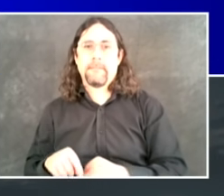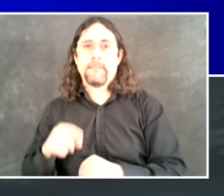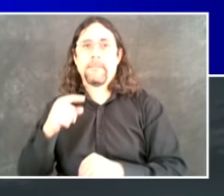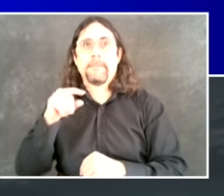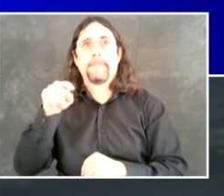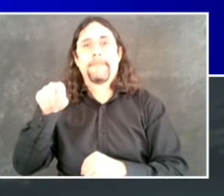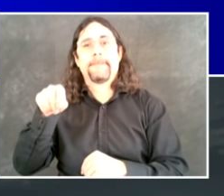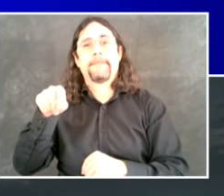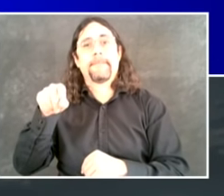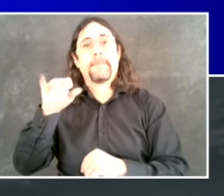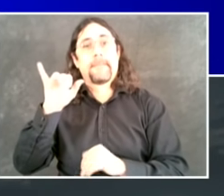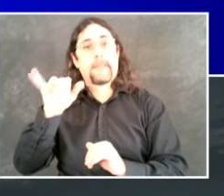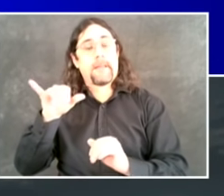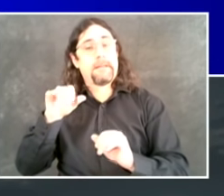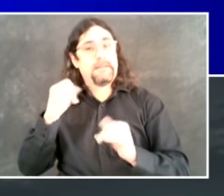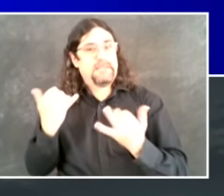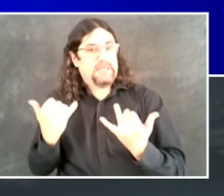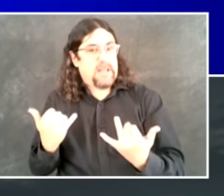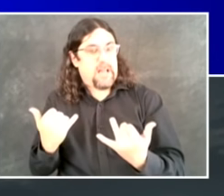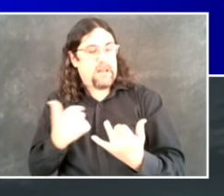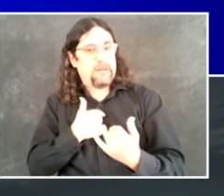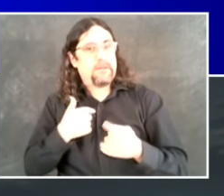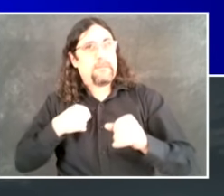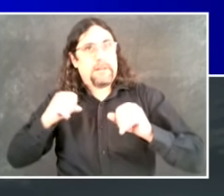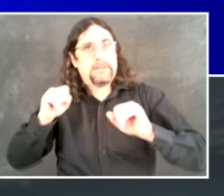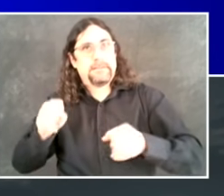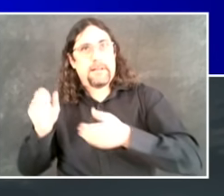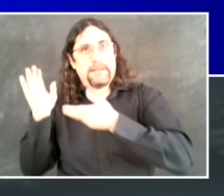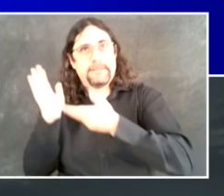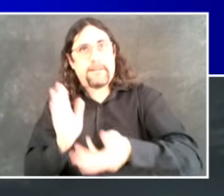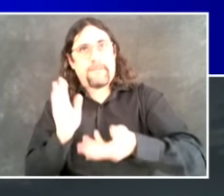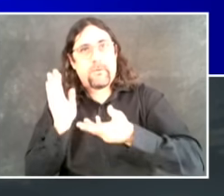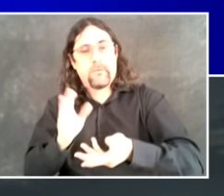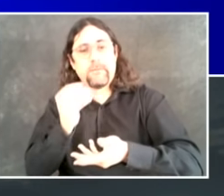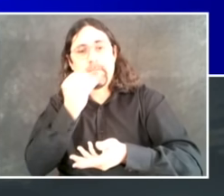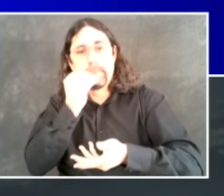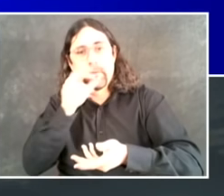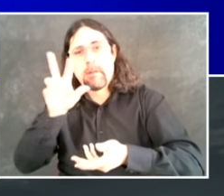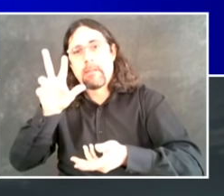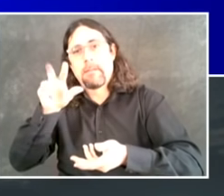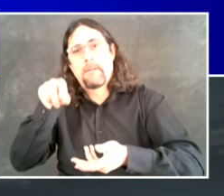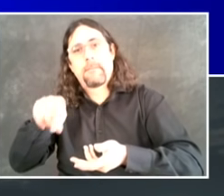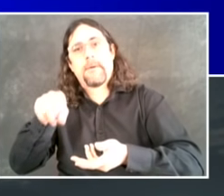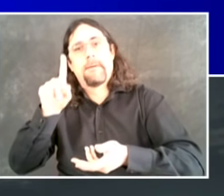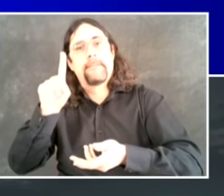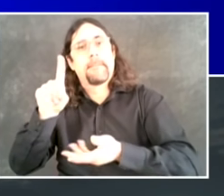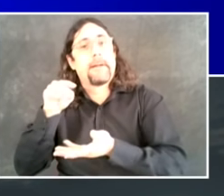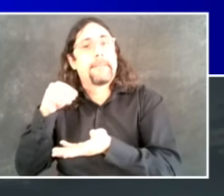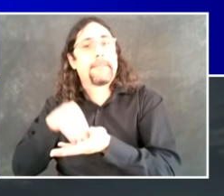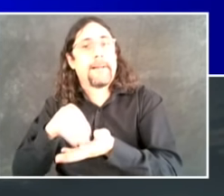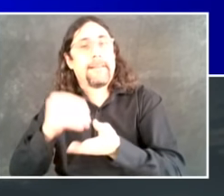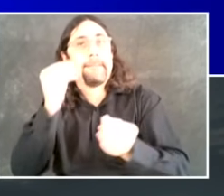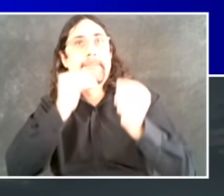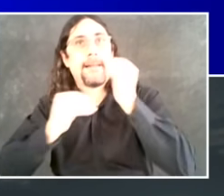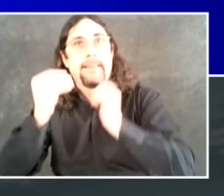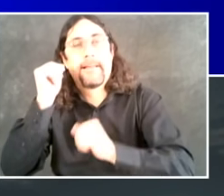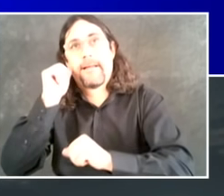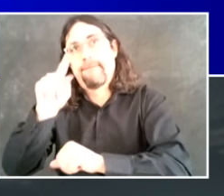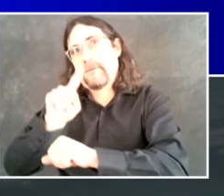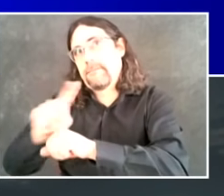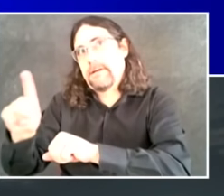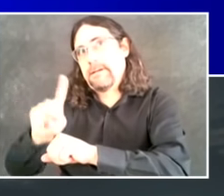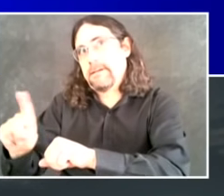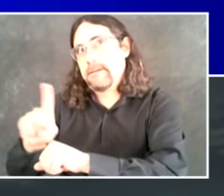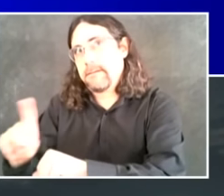to be. If needed, we can take that capacity as high as 1 million meals per day.